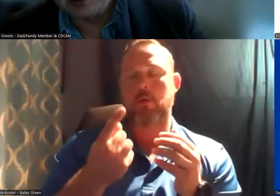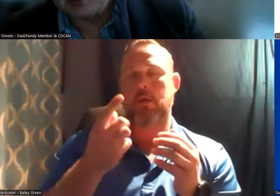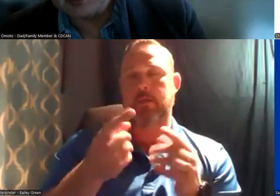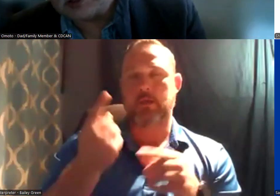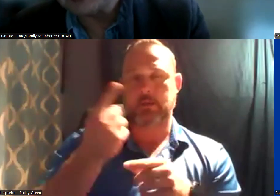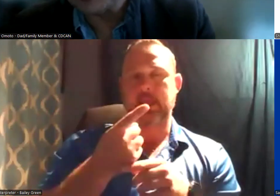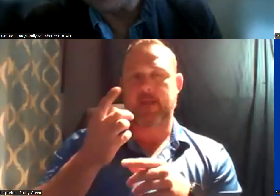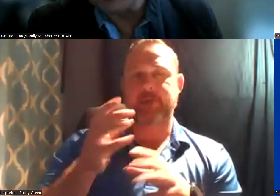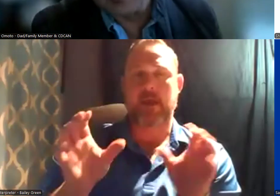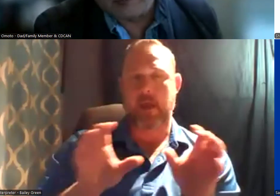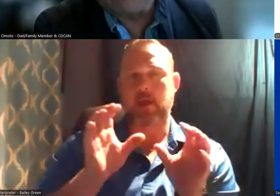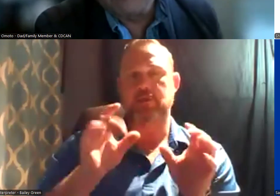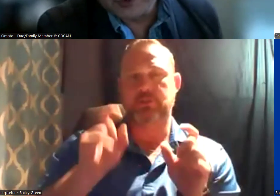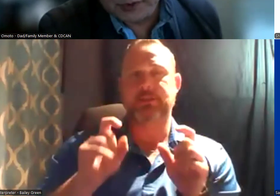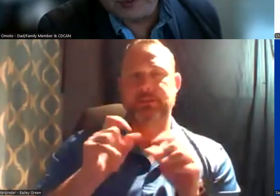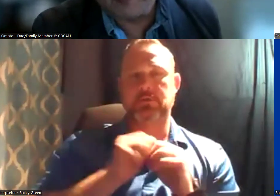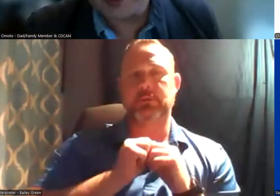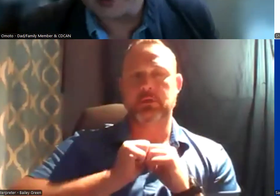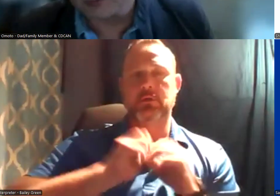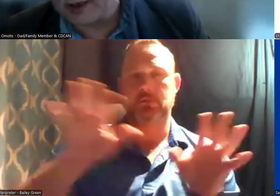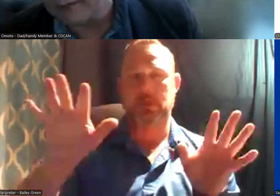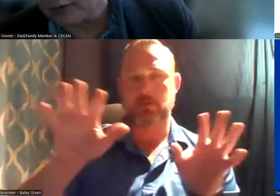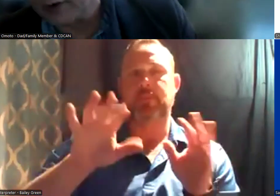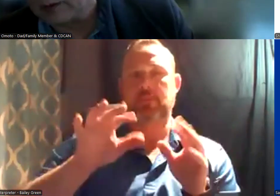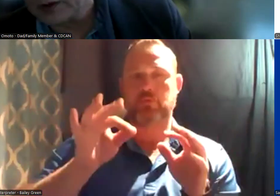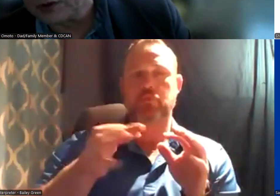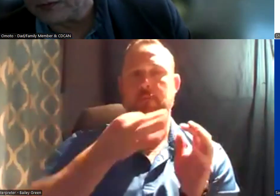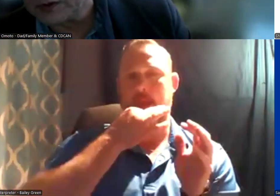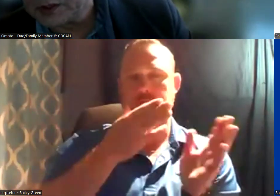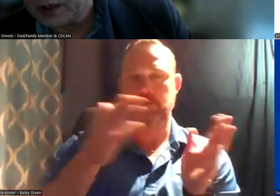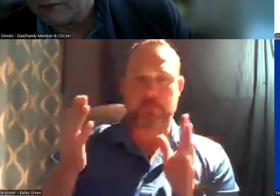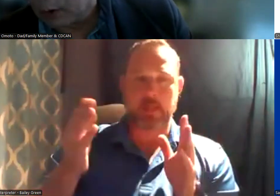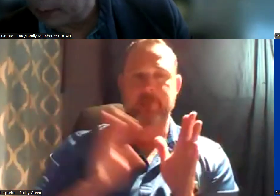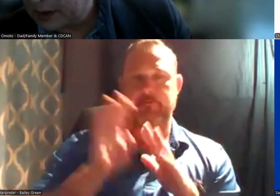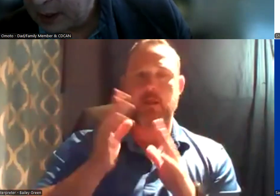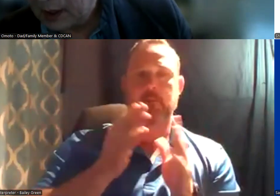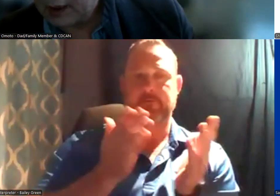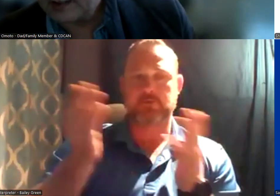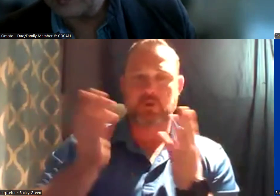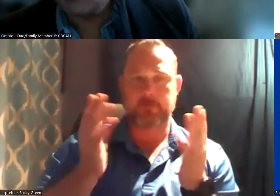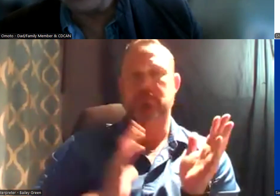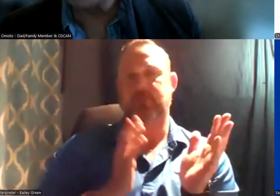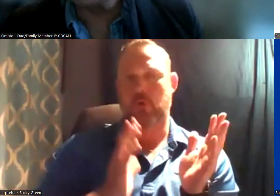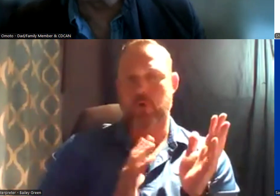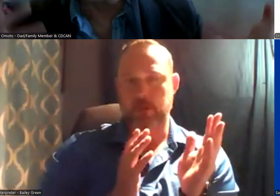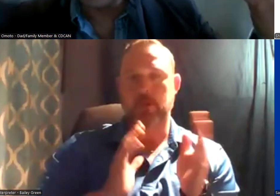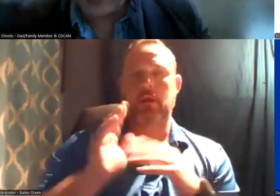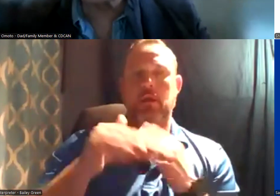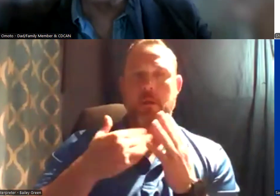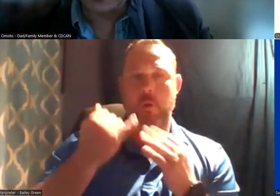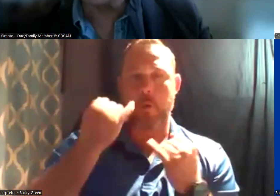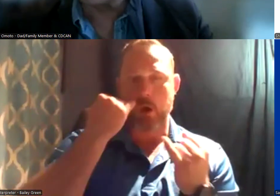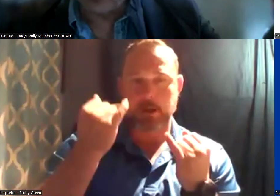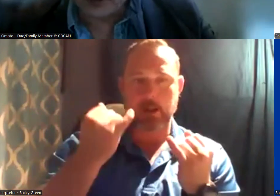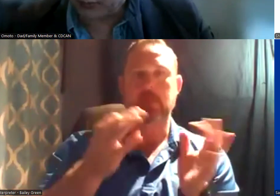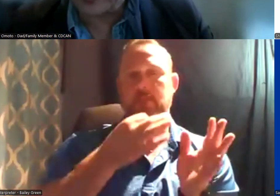action. It needs to be transmitted over to the master plan for developmental services formally. And the whole idea is so that the